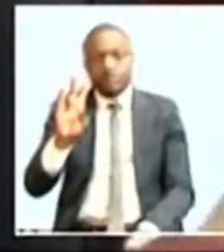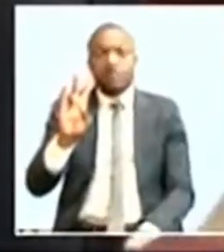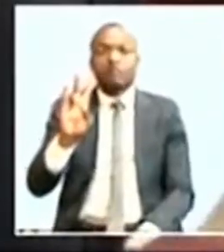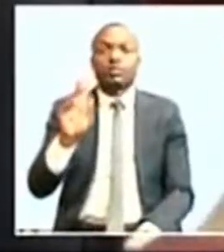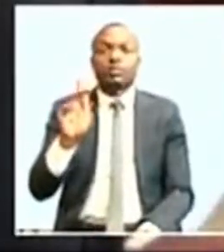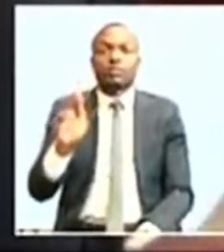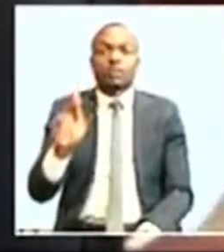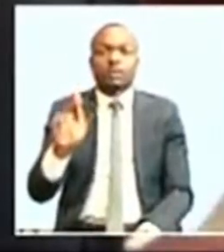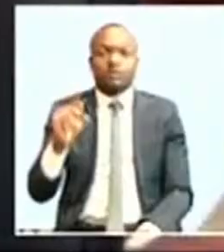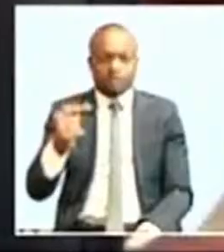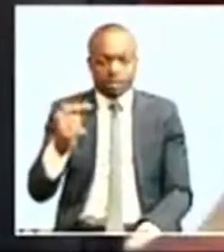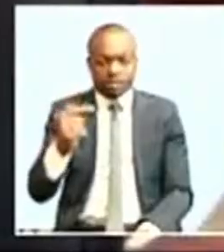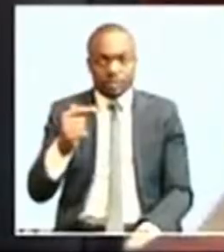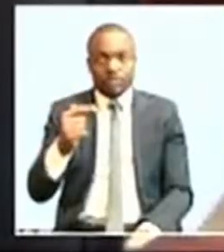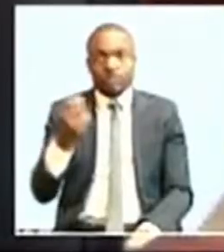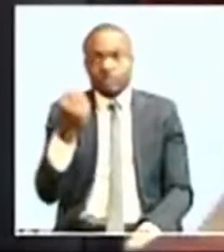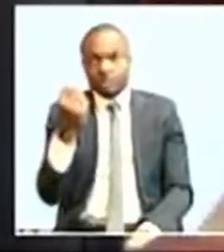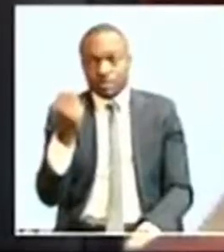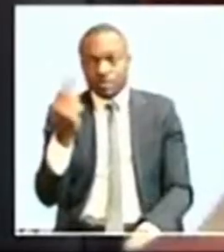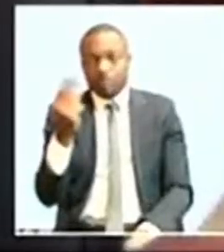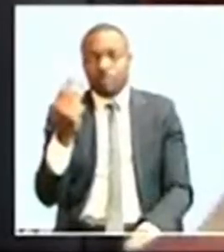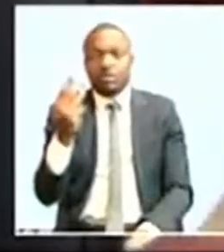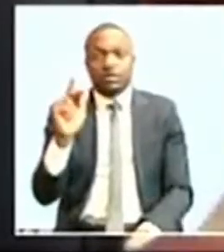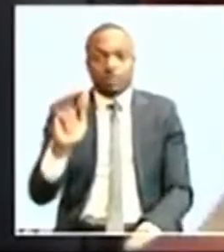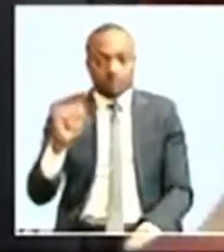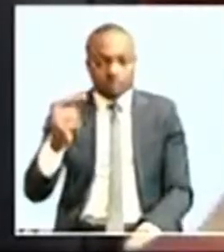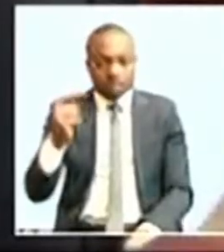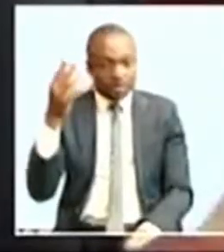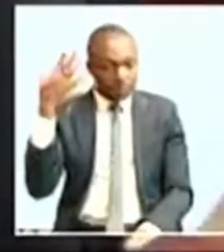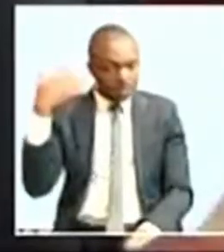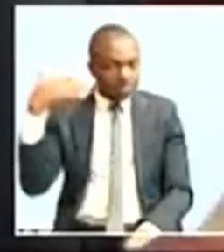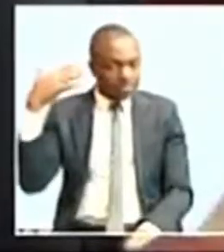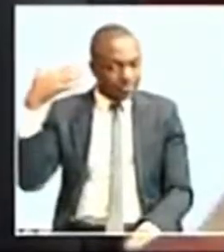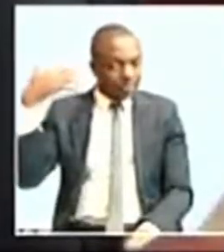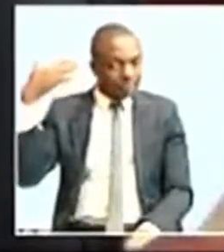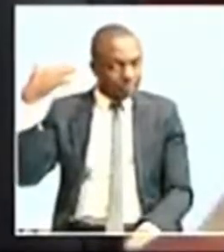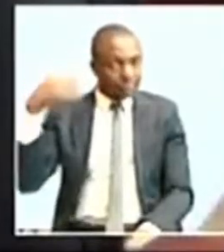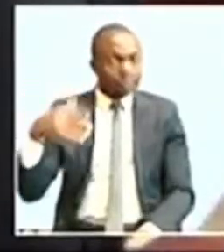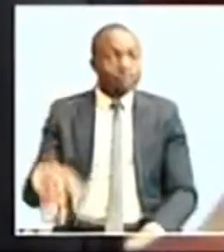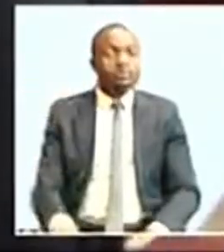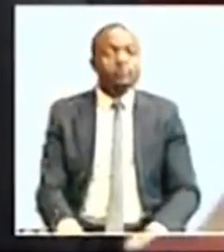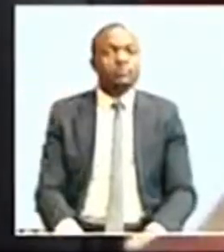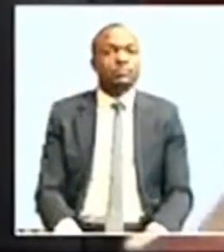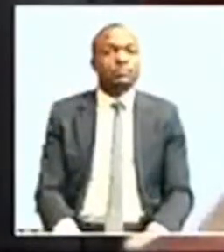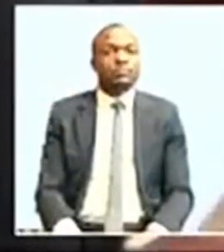to 12 kg in the previous past.